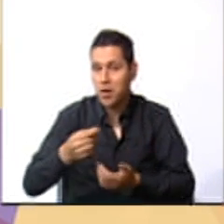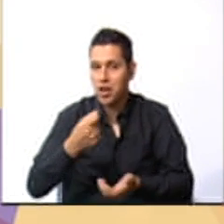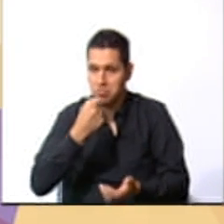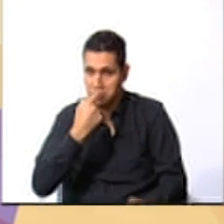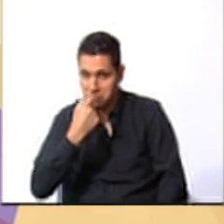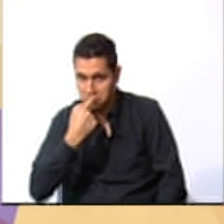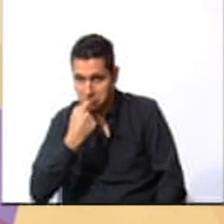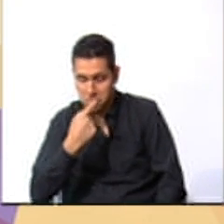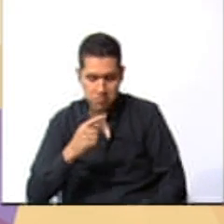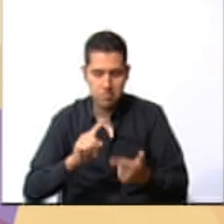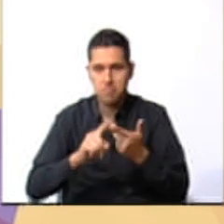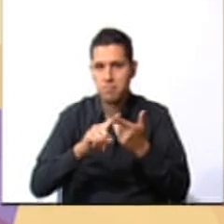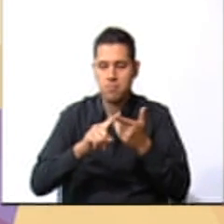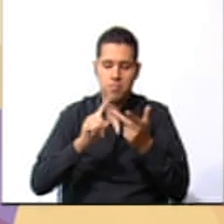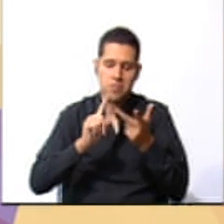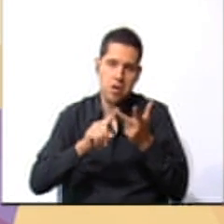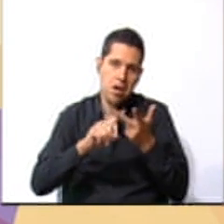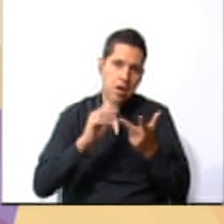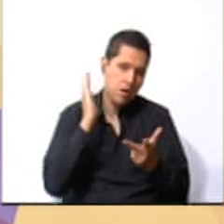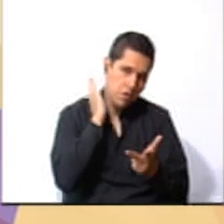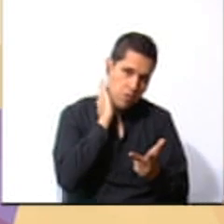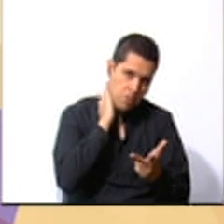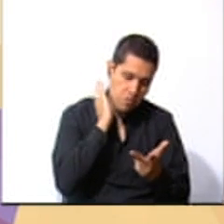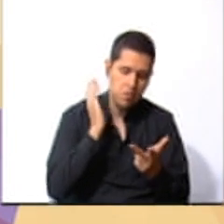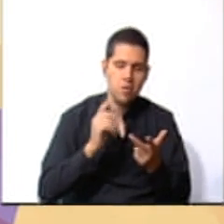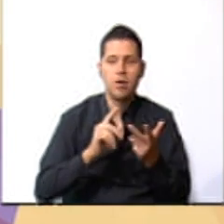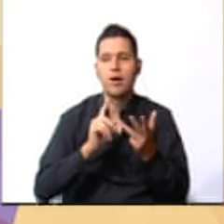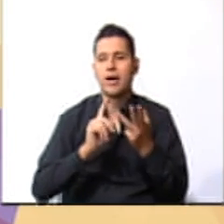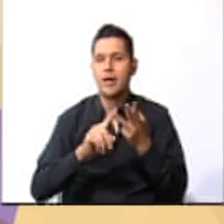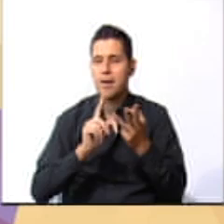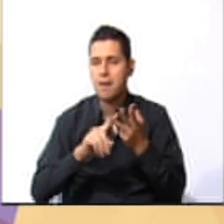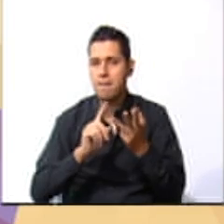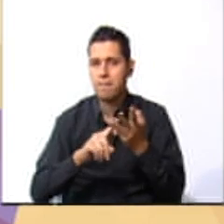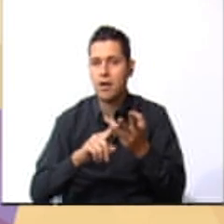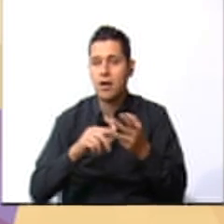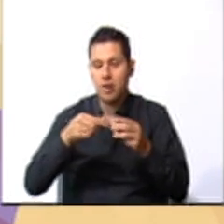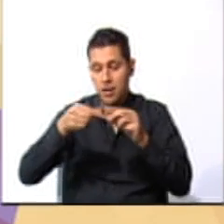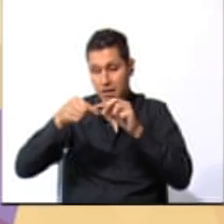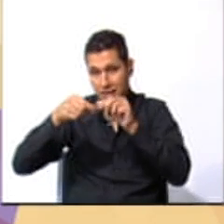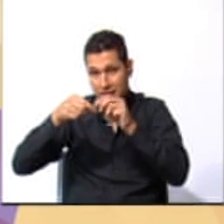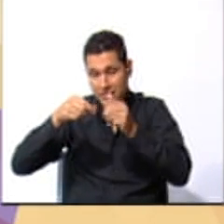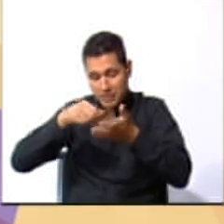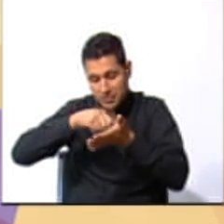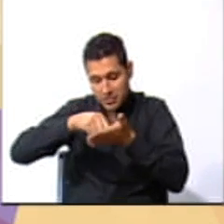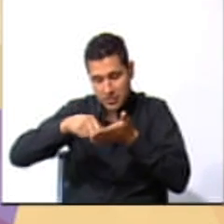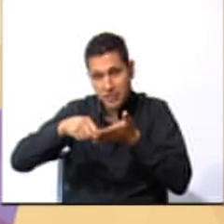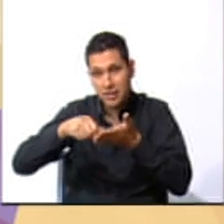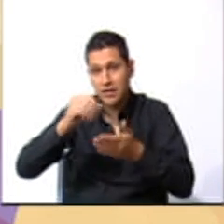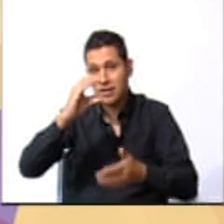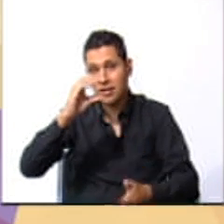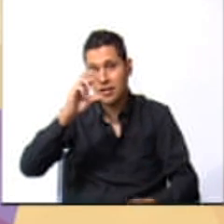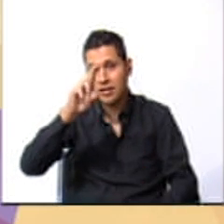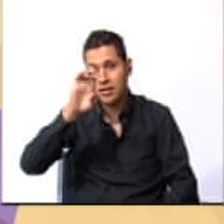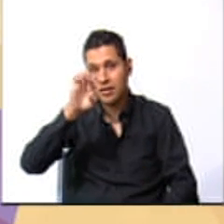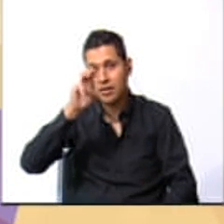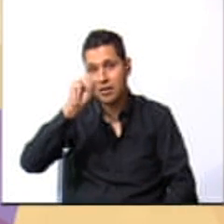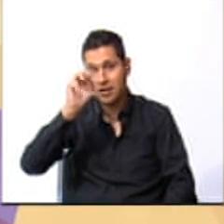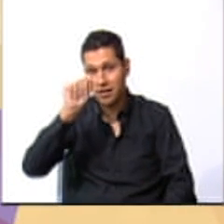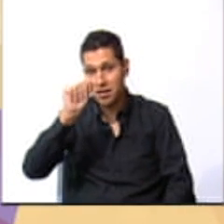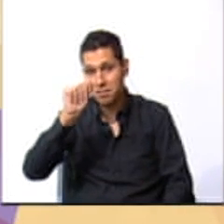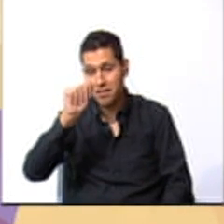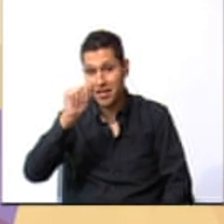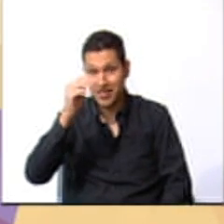medicines, alcohol, and cream. Okay, do you know what's the place?